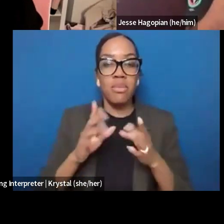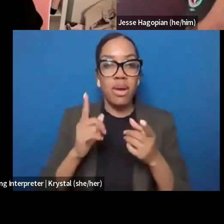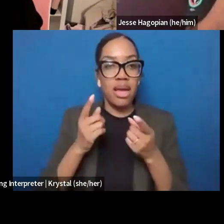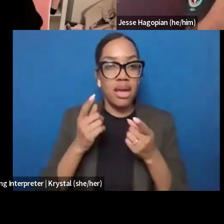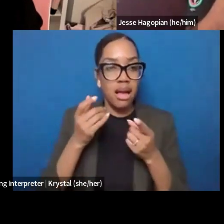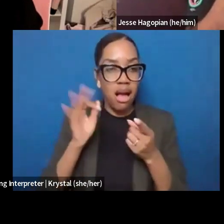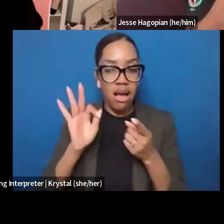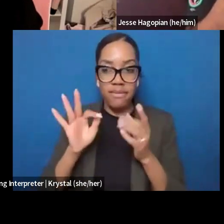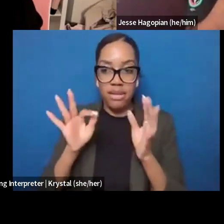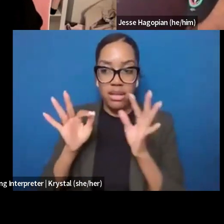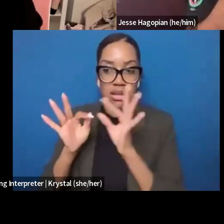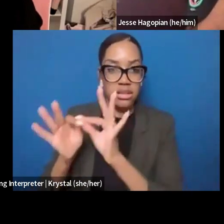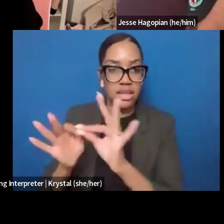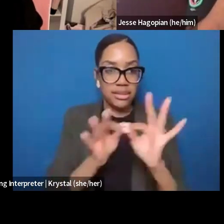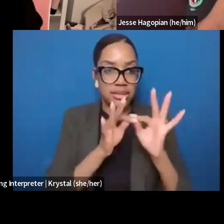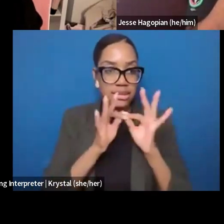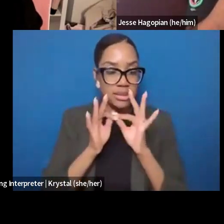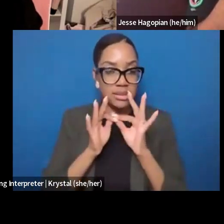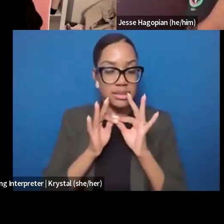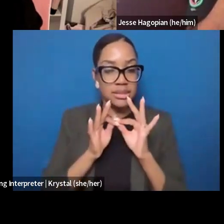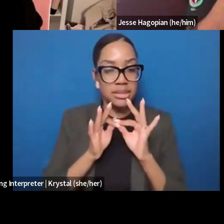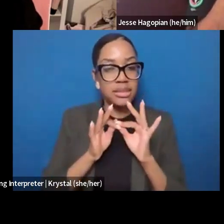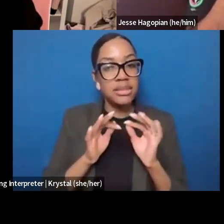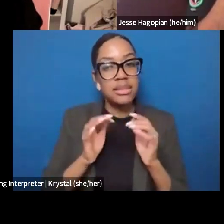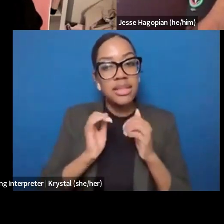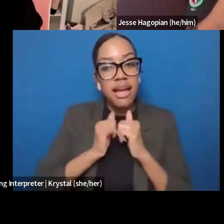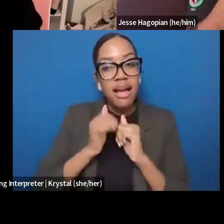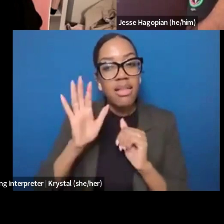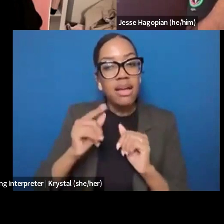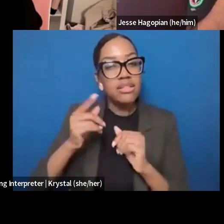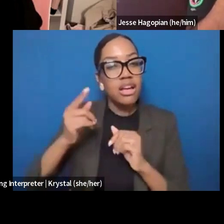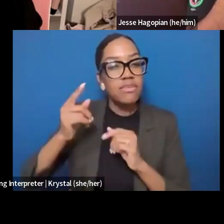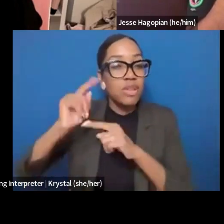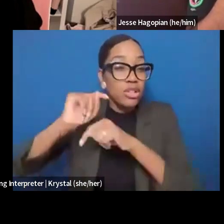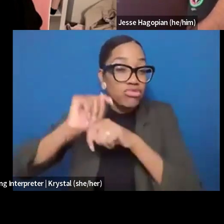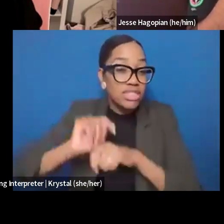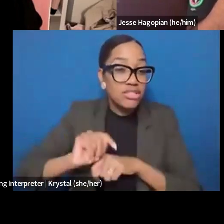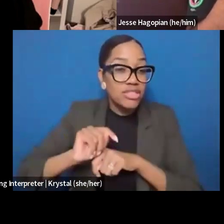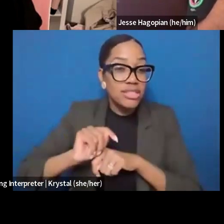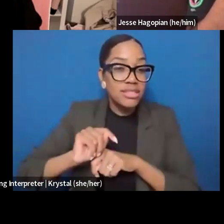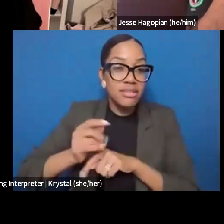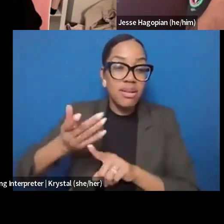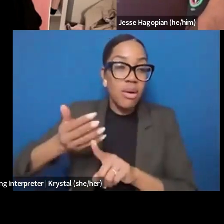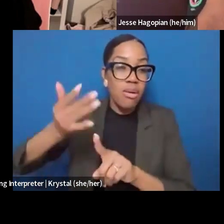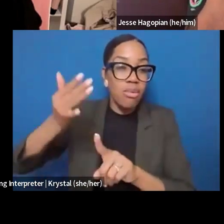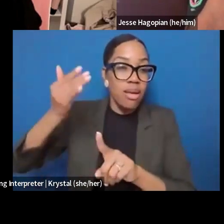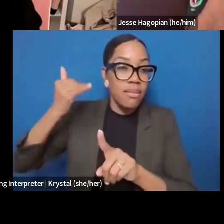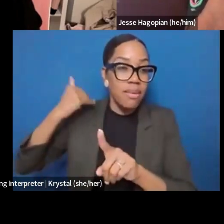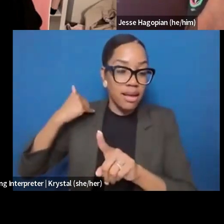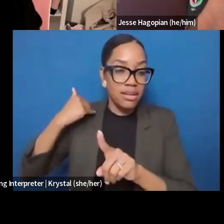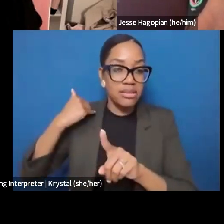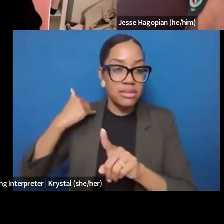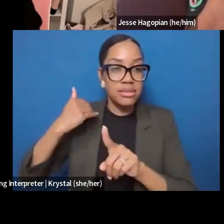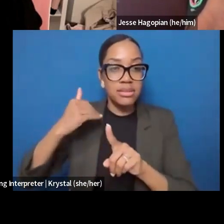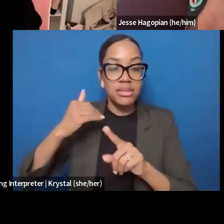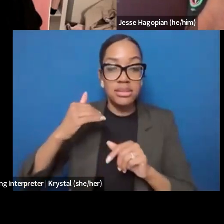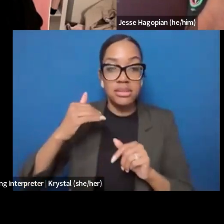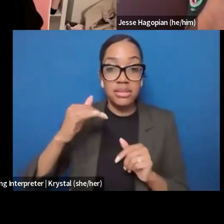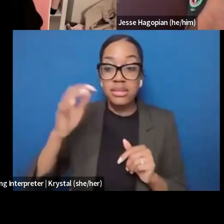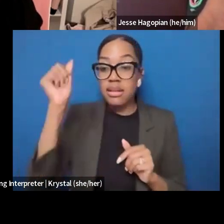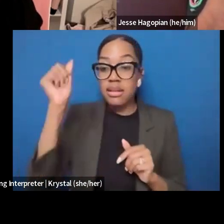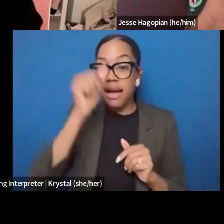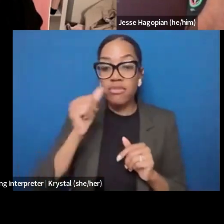be traced back to the very first kind of traditions in African American letters, right, and in African American education. When we think